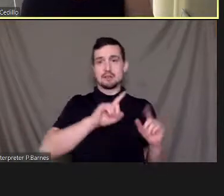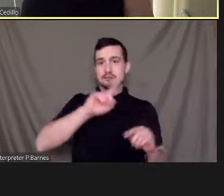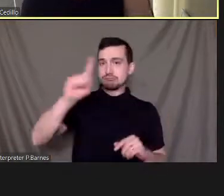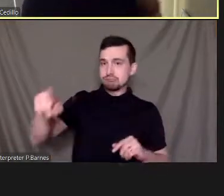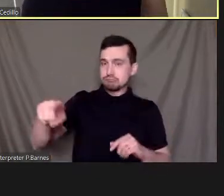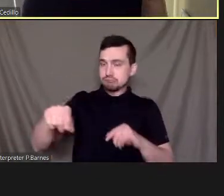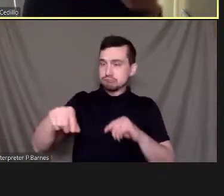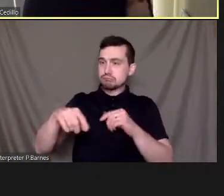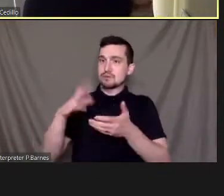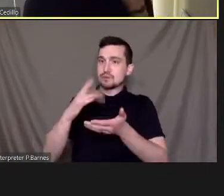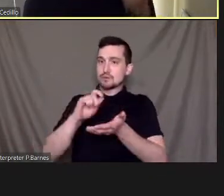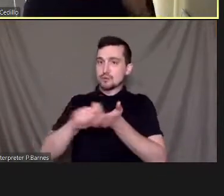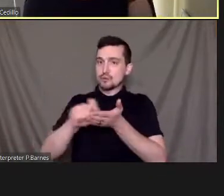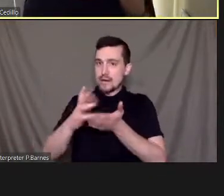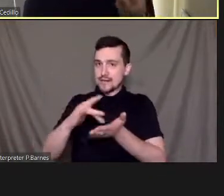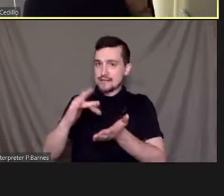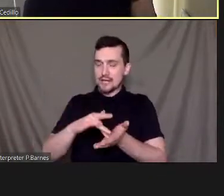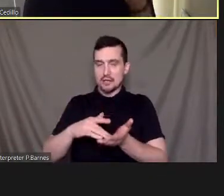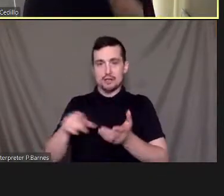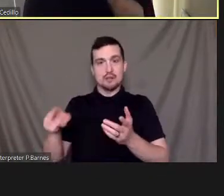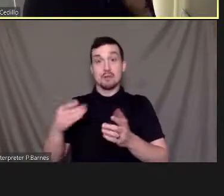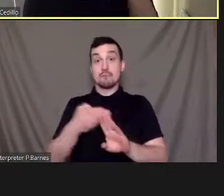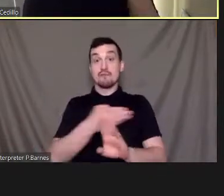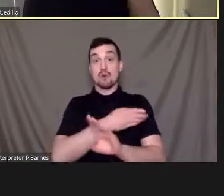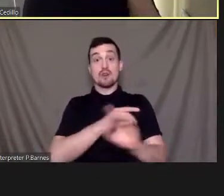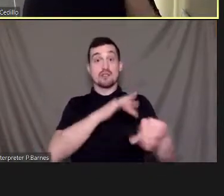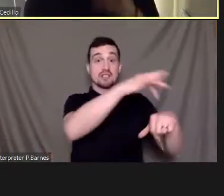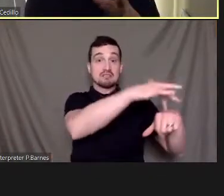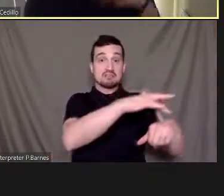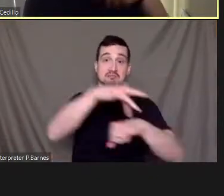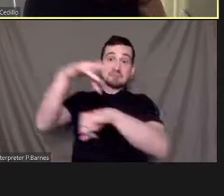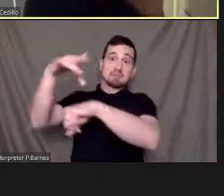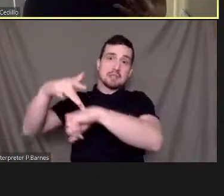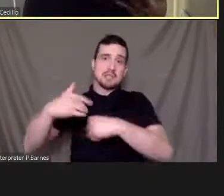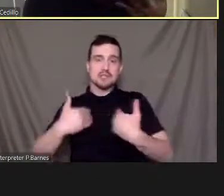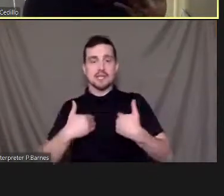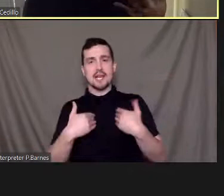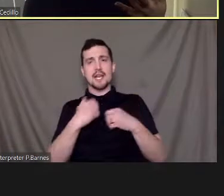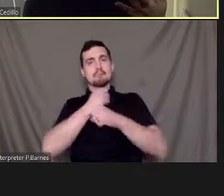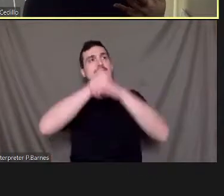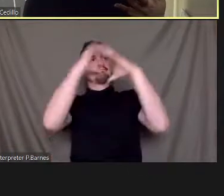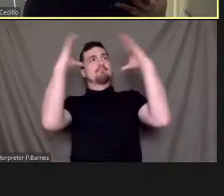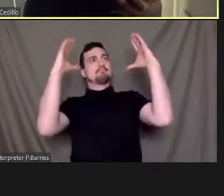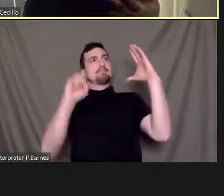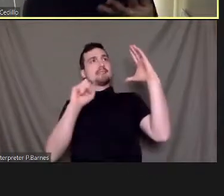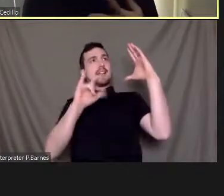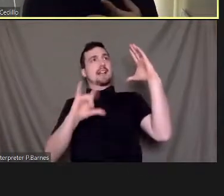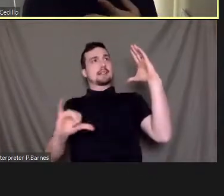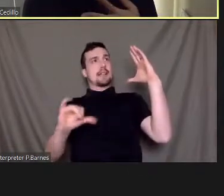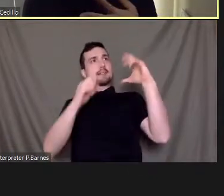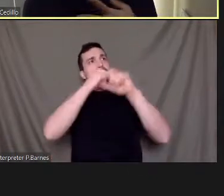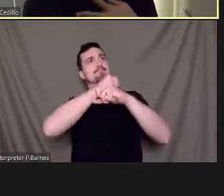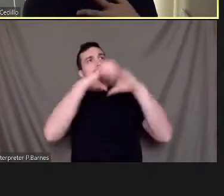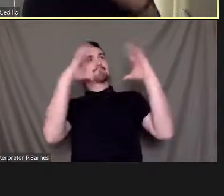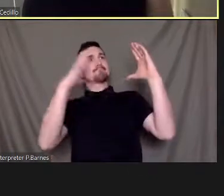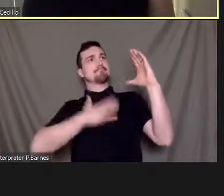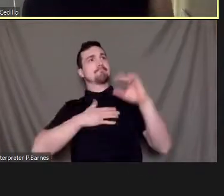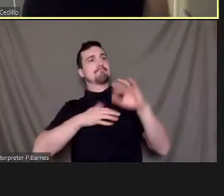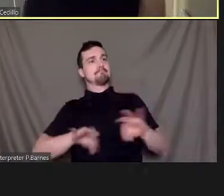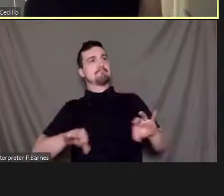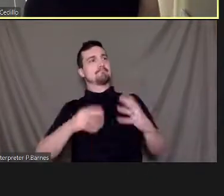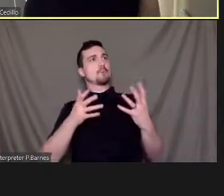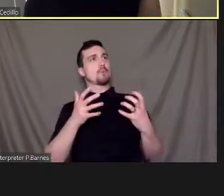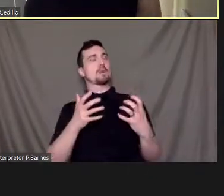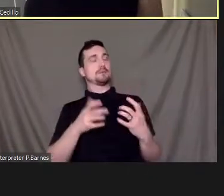specific vision for what she wanted her essay to do. And the language that she wanted to use was seen as